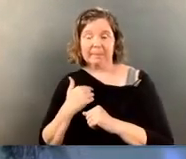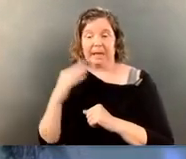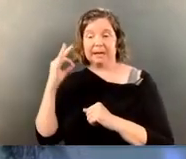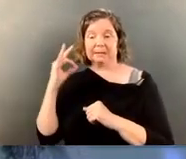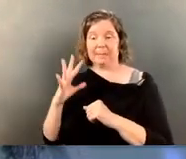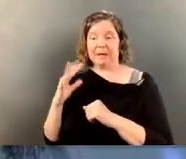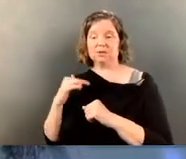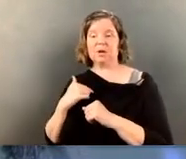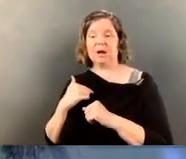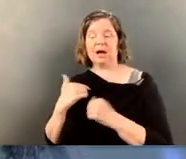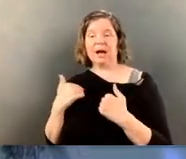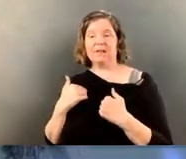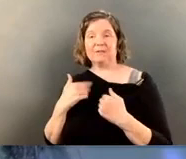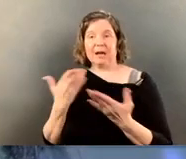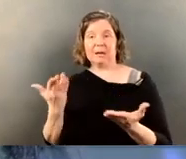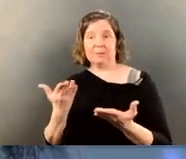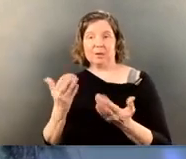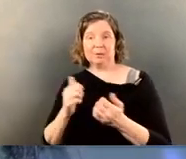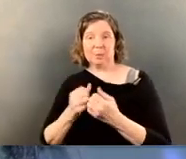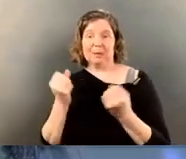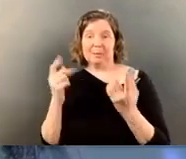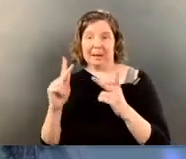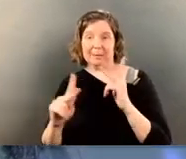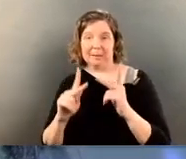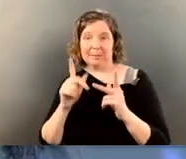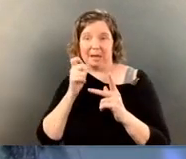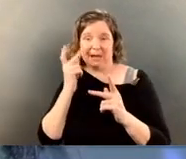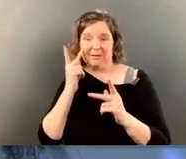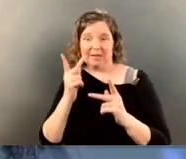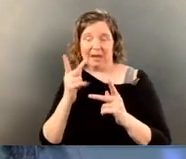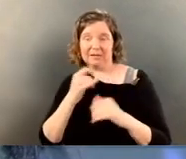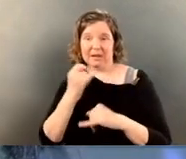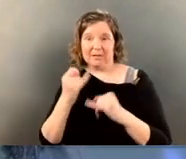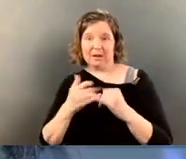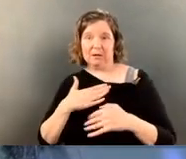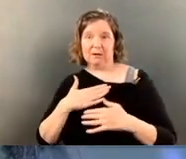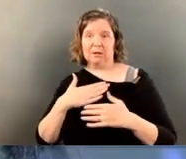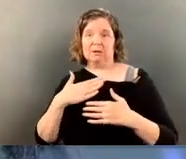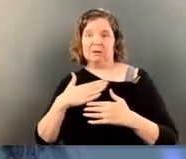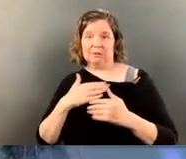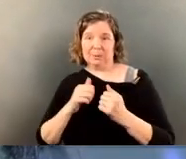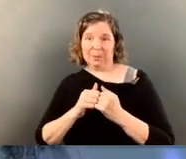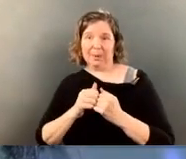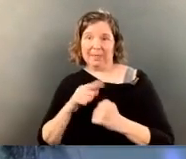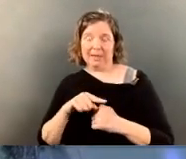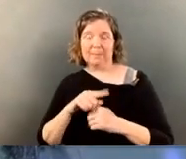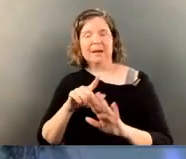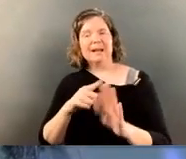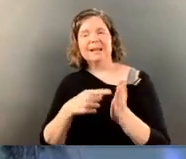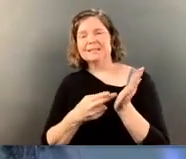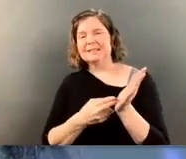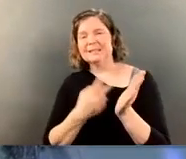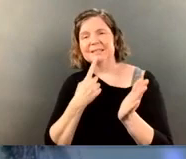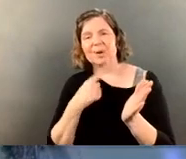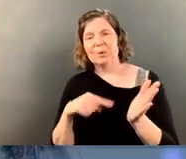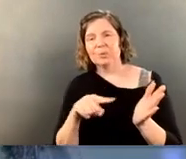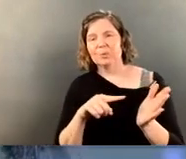pastor, I've gotten to be present with a lot of people as they took their final breaths. And can I just tell you